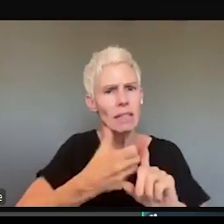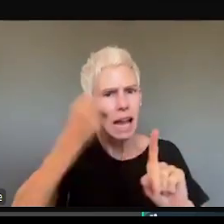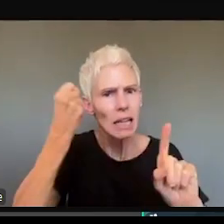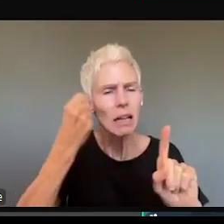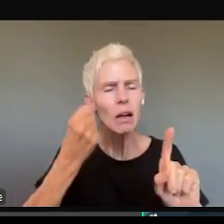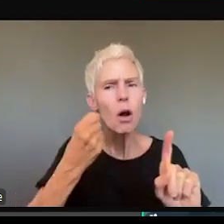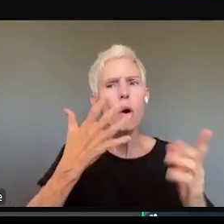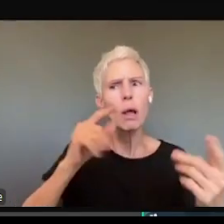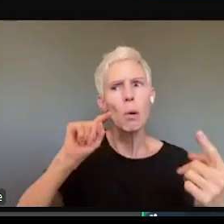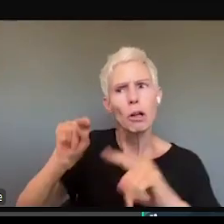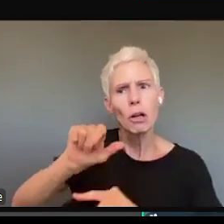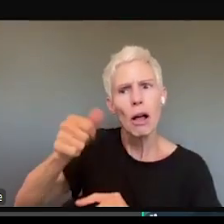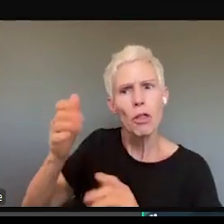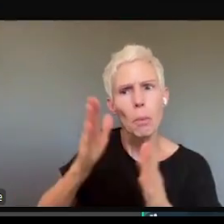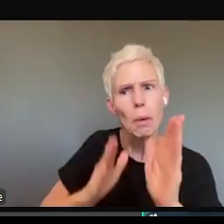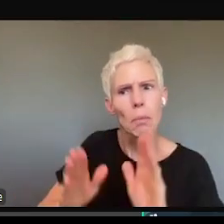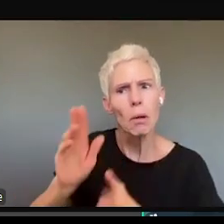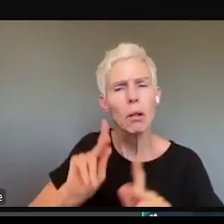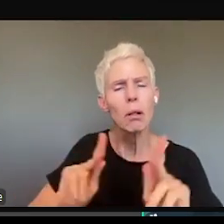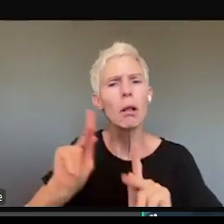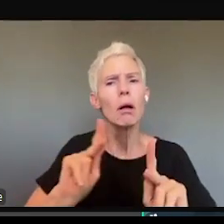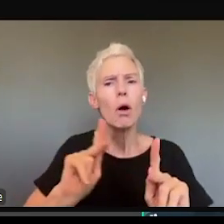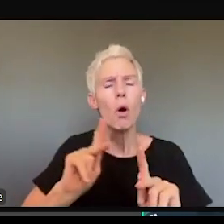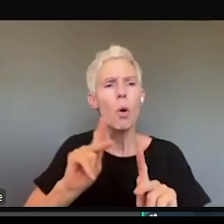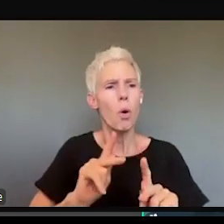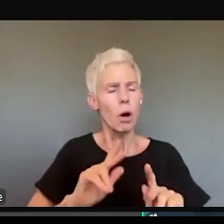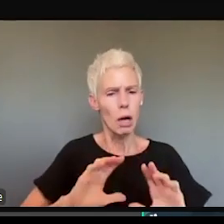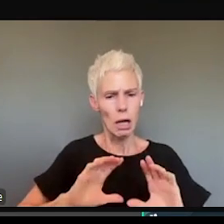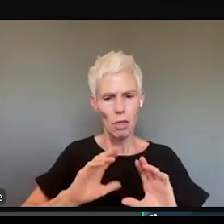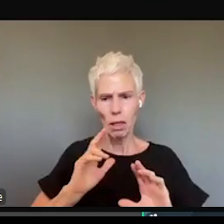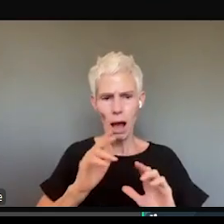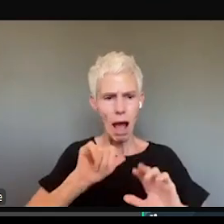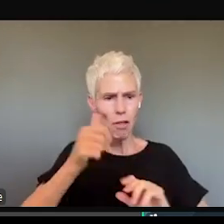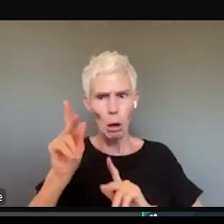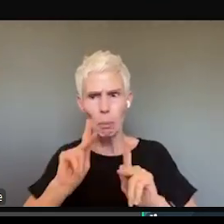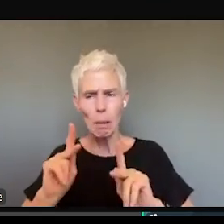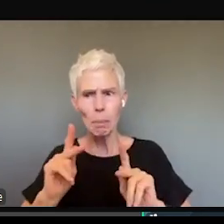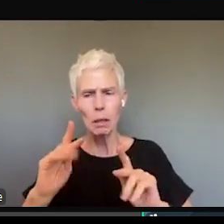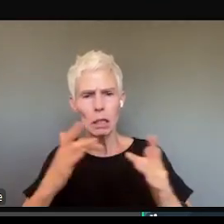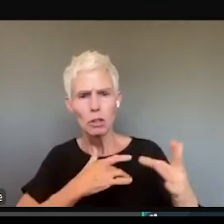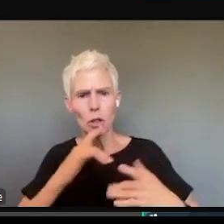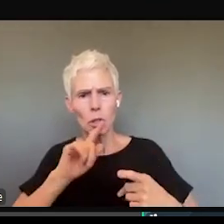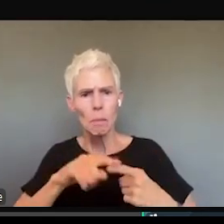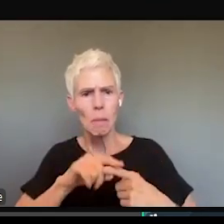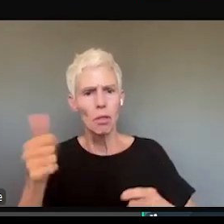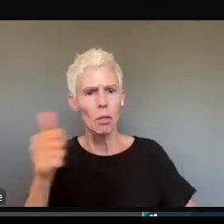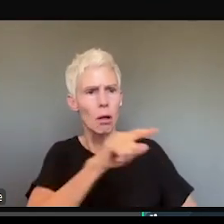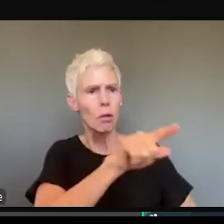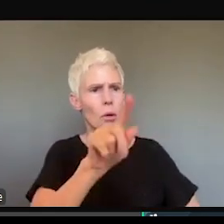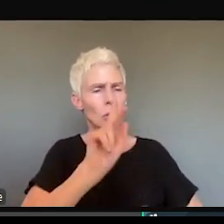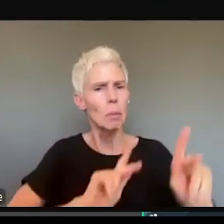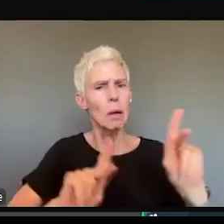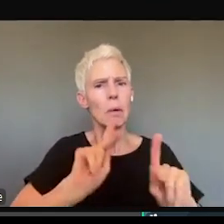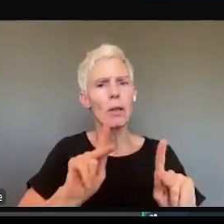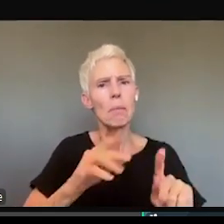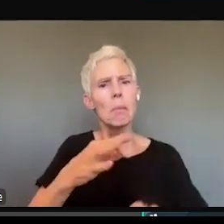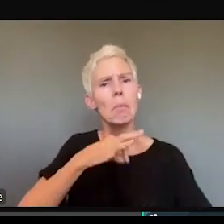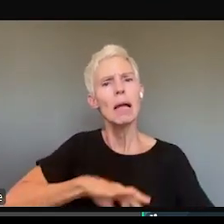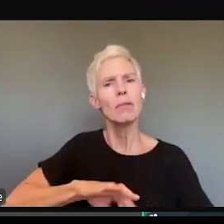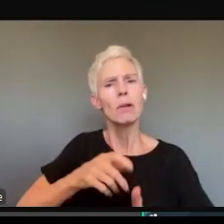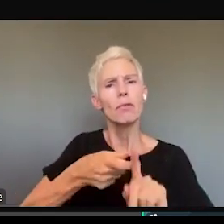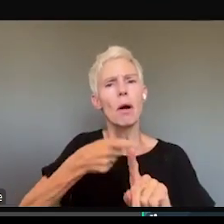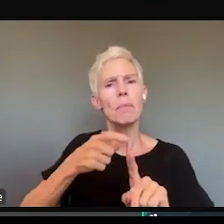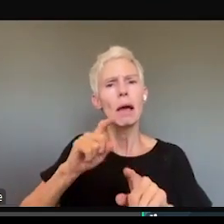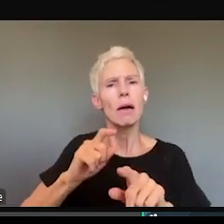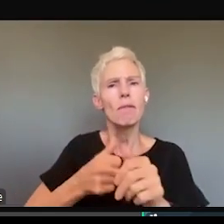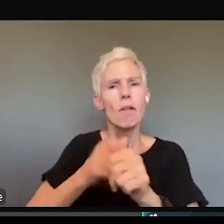harming others, for third parties maybe that are worried about someone, or really anybody that could benefit from that follow-up call. But we really see